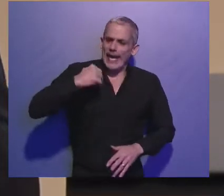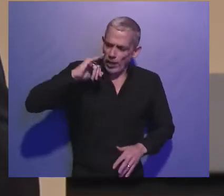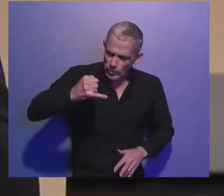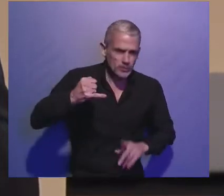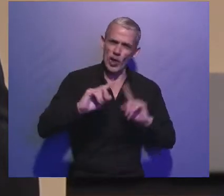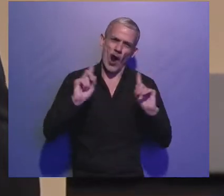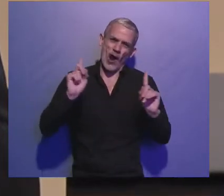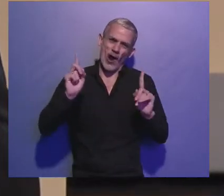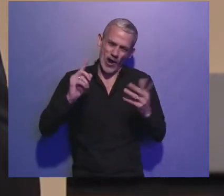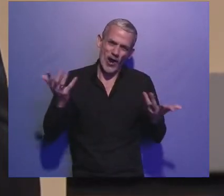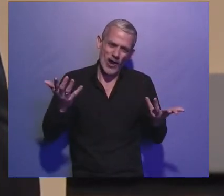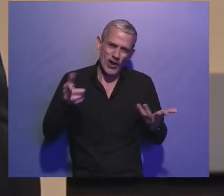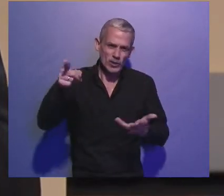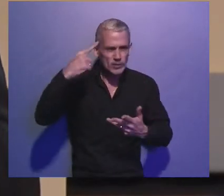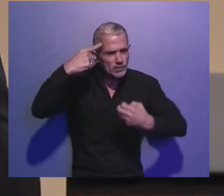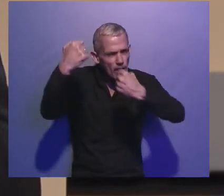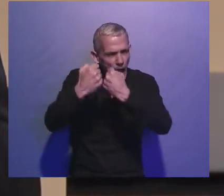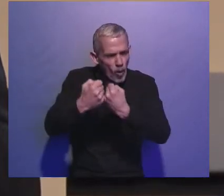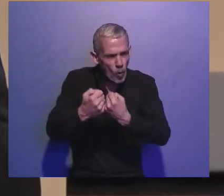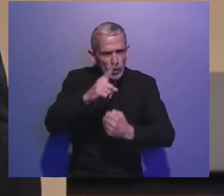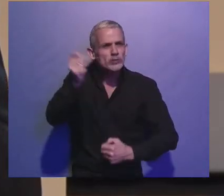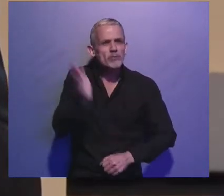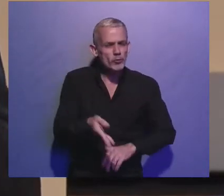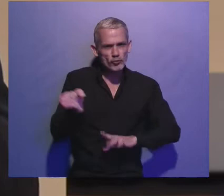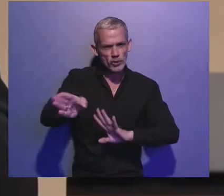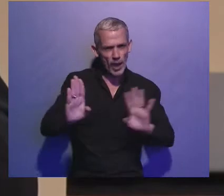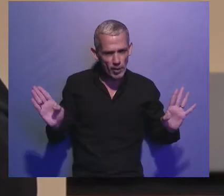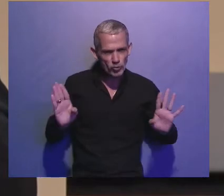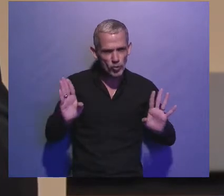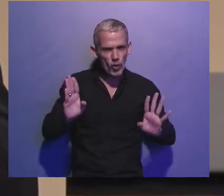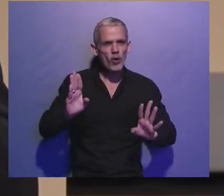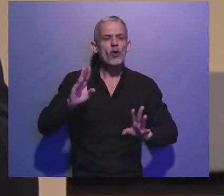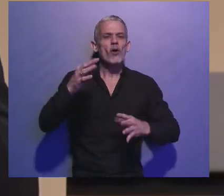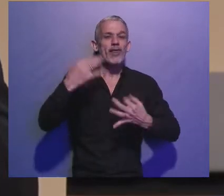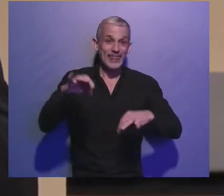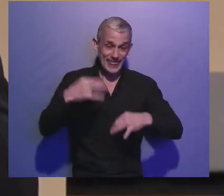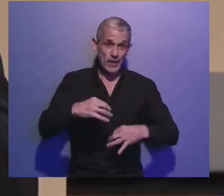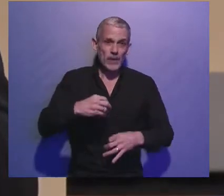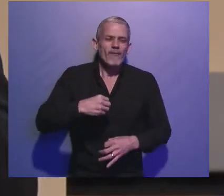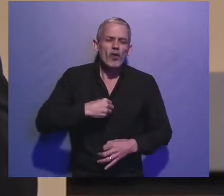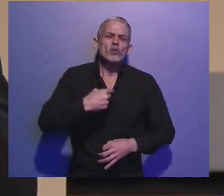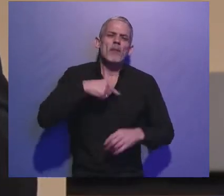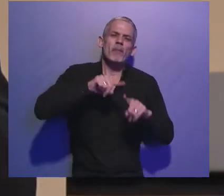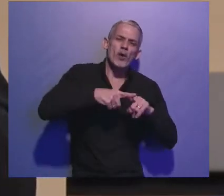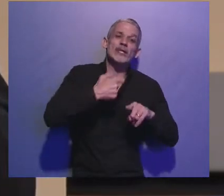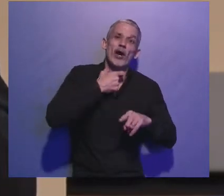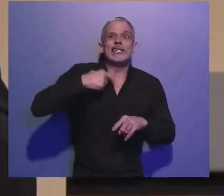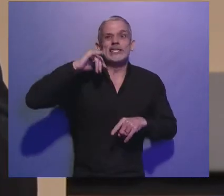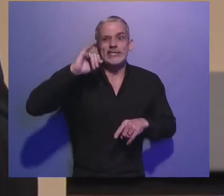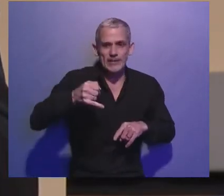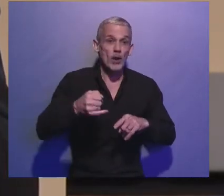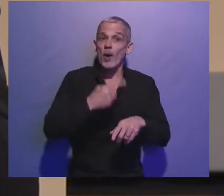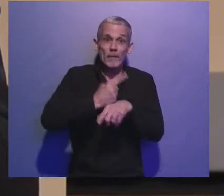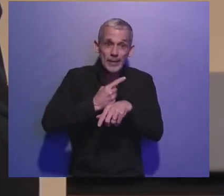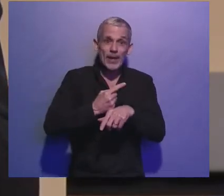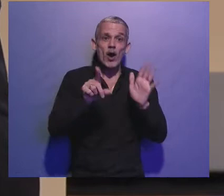not just a political will, the one that will solve the problem. I fully agree with your comments, but